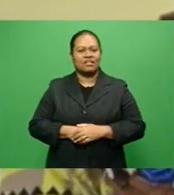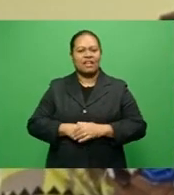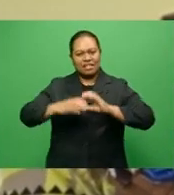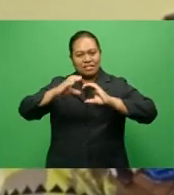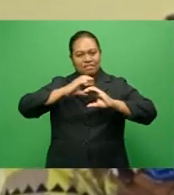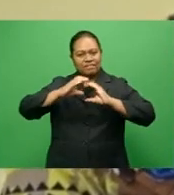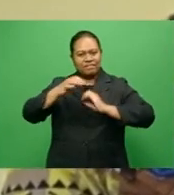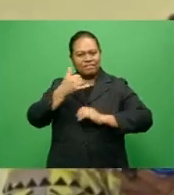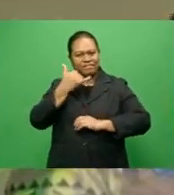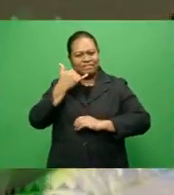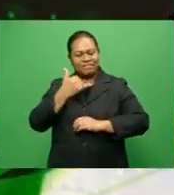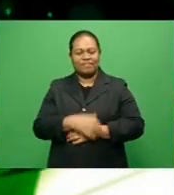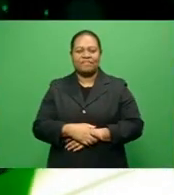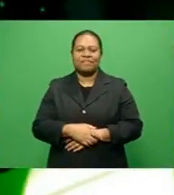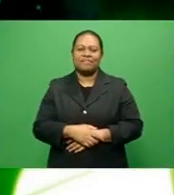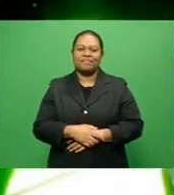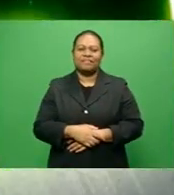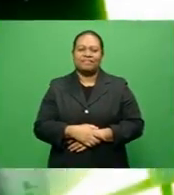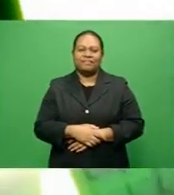and microbusiness.